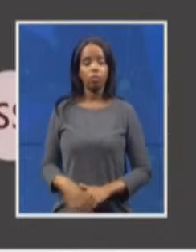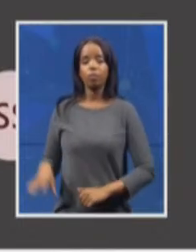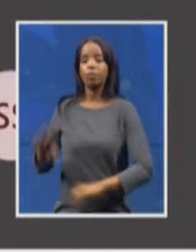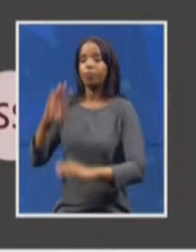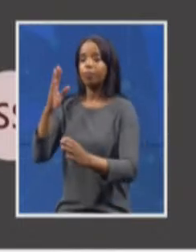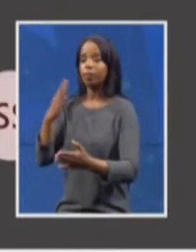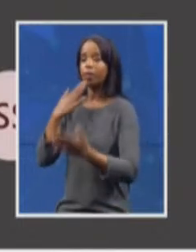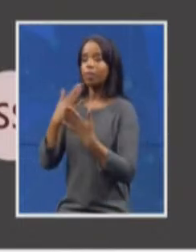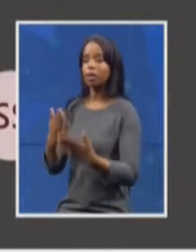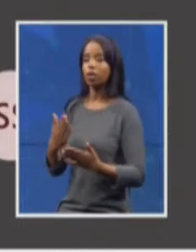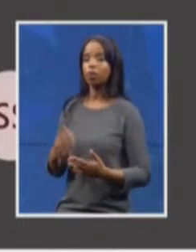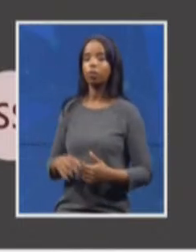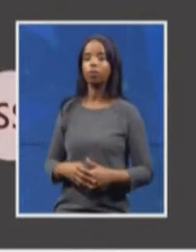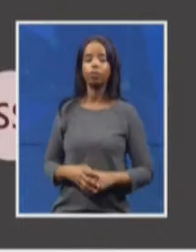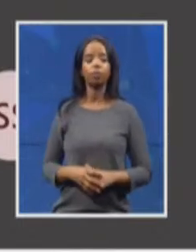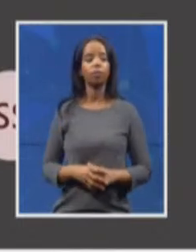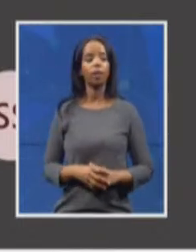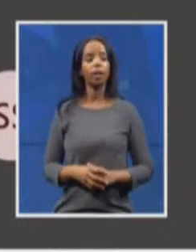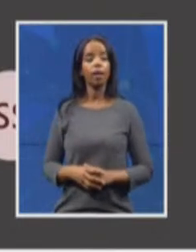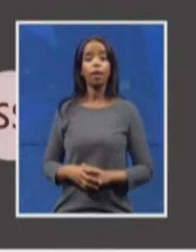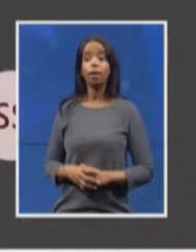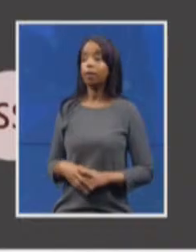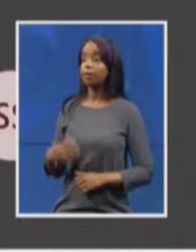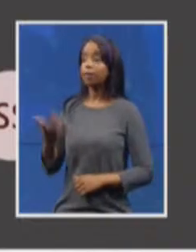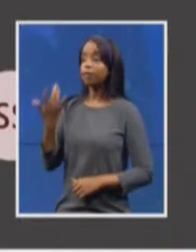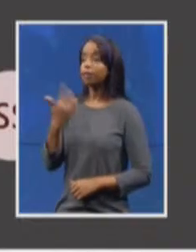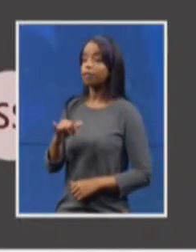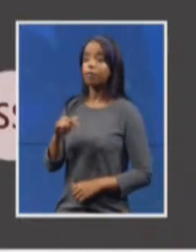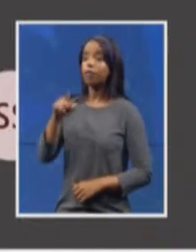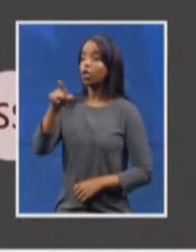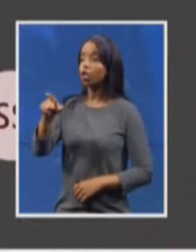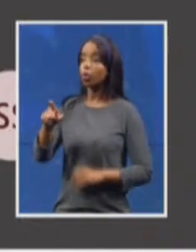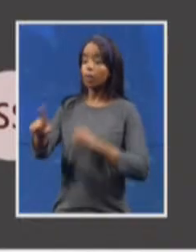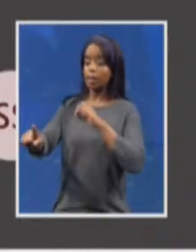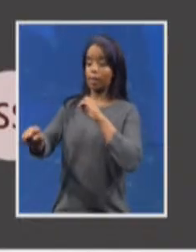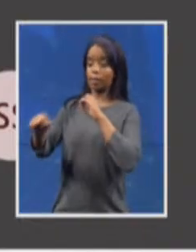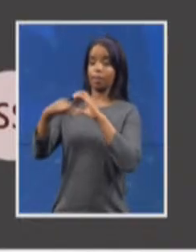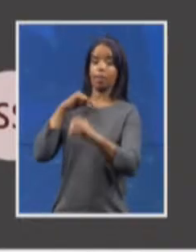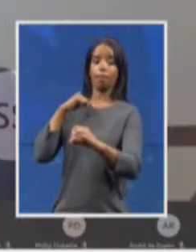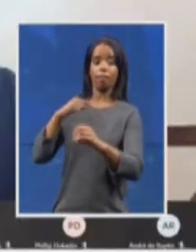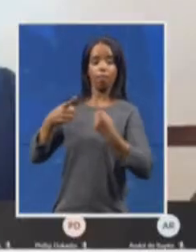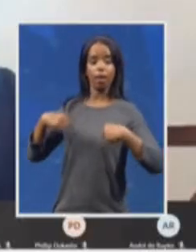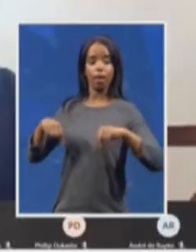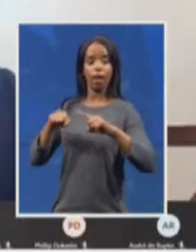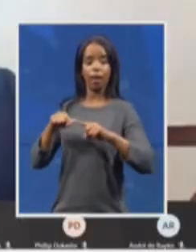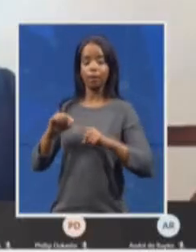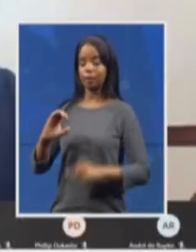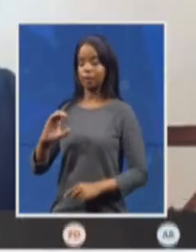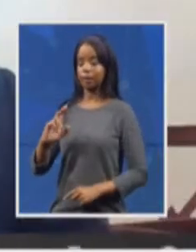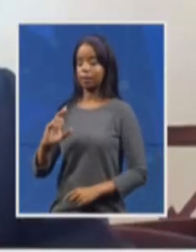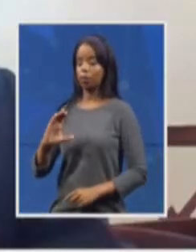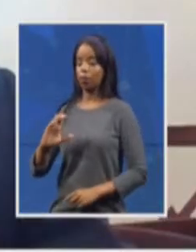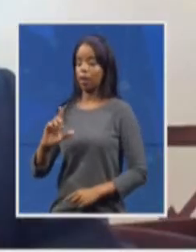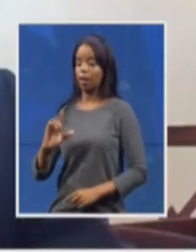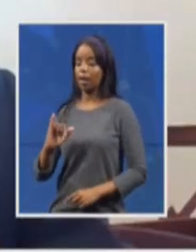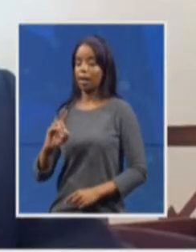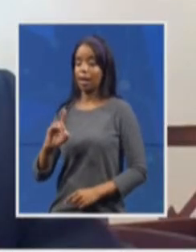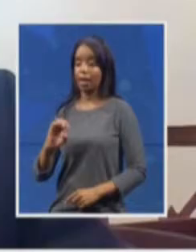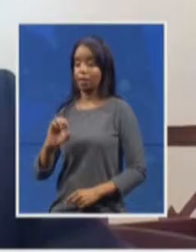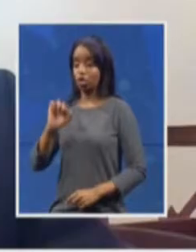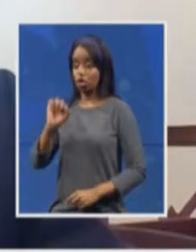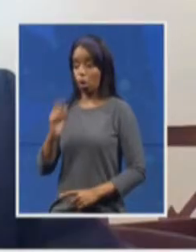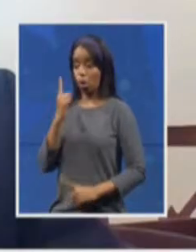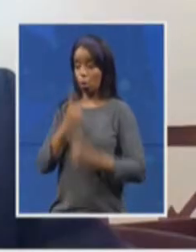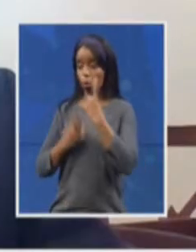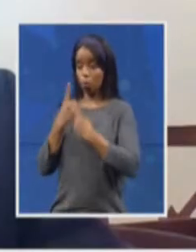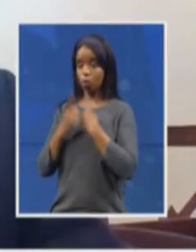If you send us an email, Clyde, with all your questions on this matter, we will find the correct team to respond